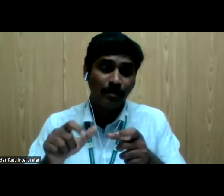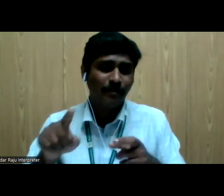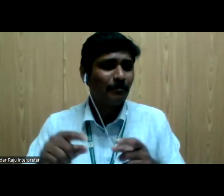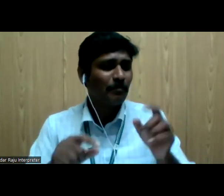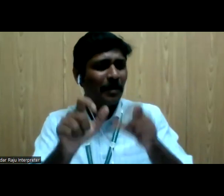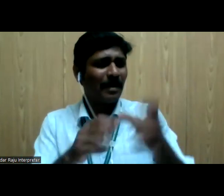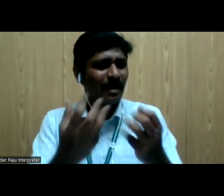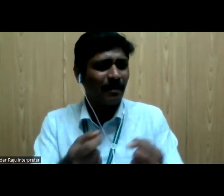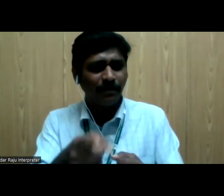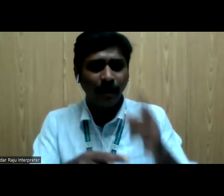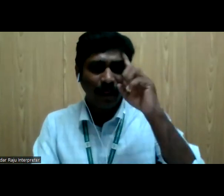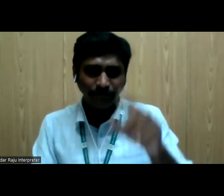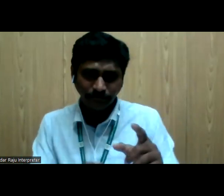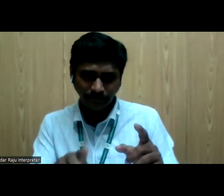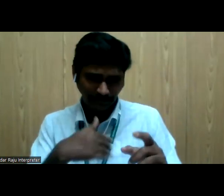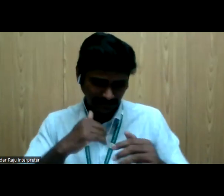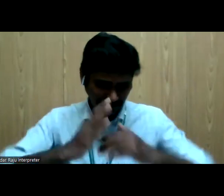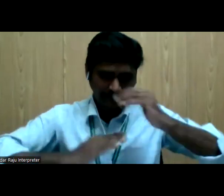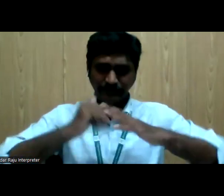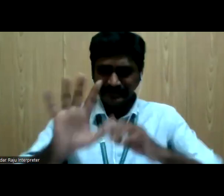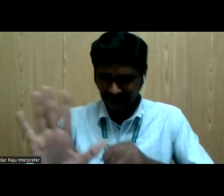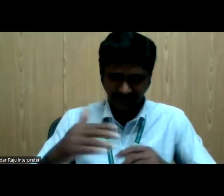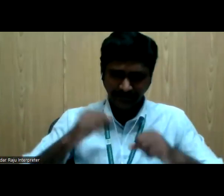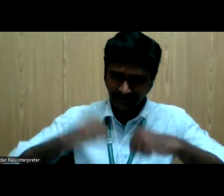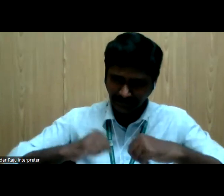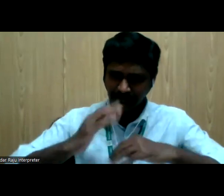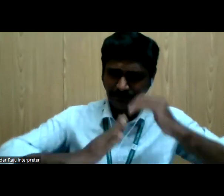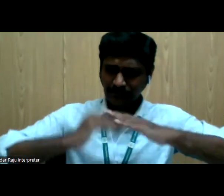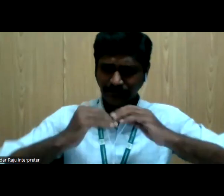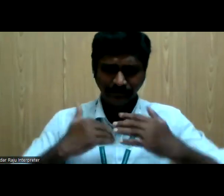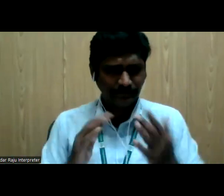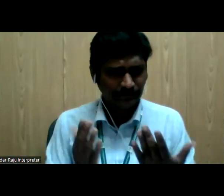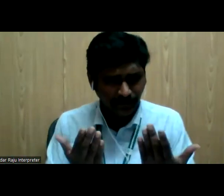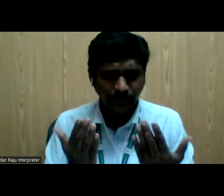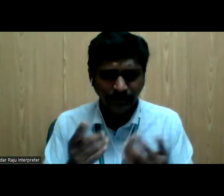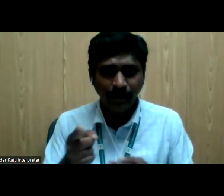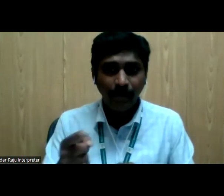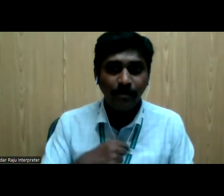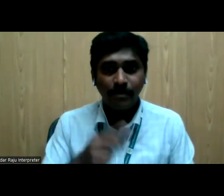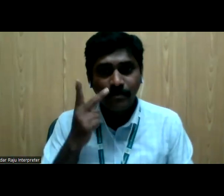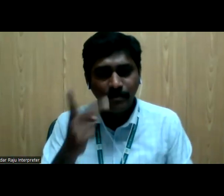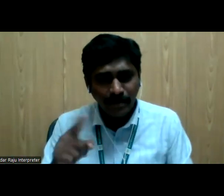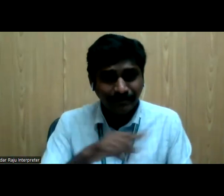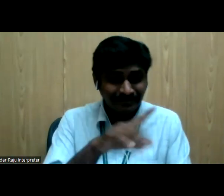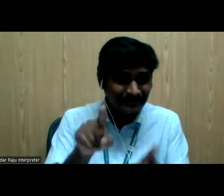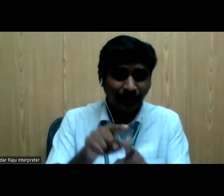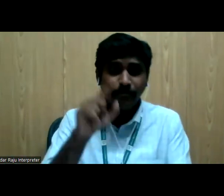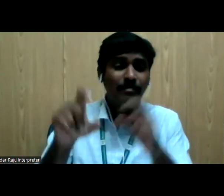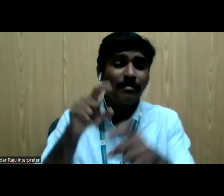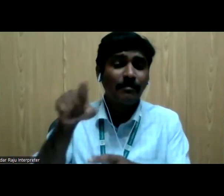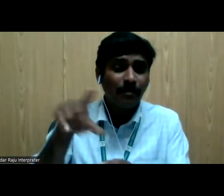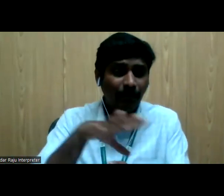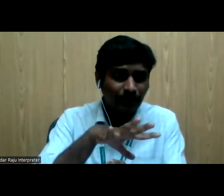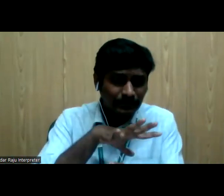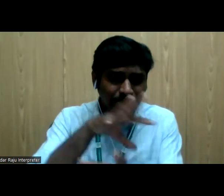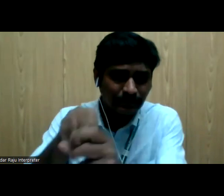something. The correct thing to say would be, the correct thing to conclude would be that no one has tried to get into that area. And that is again something which